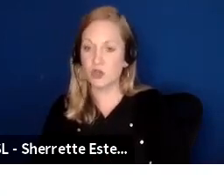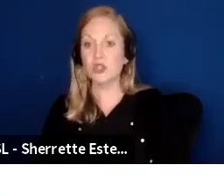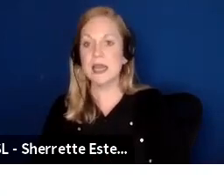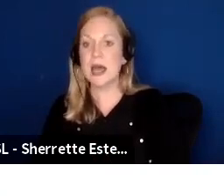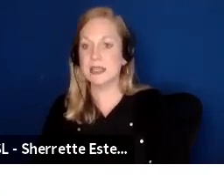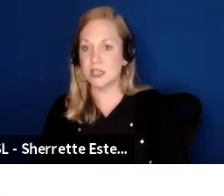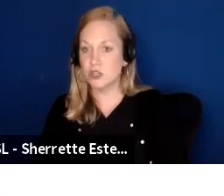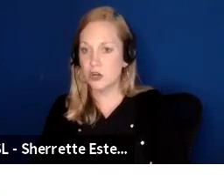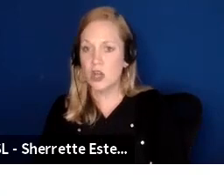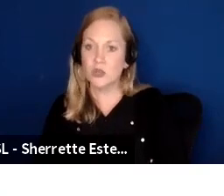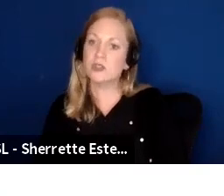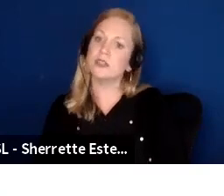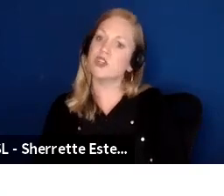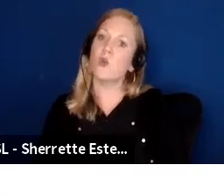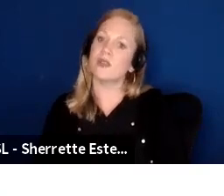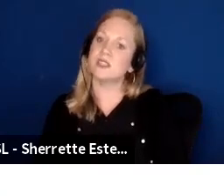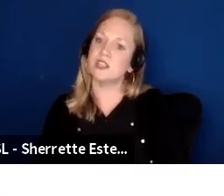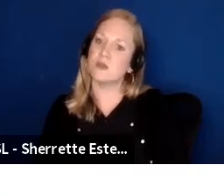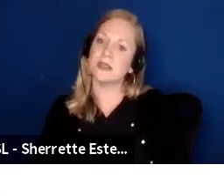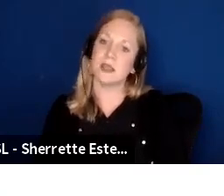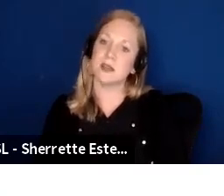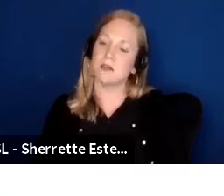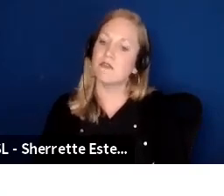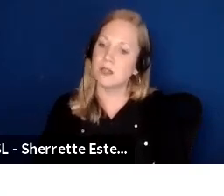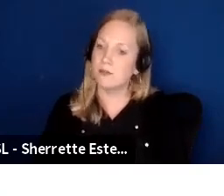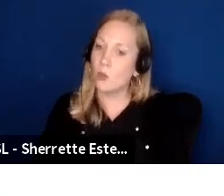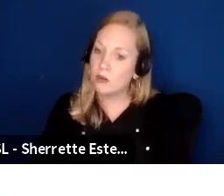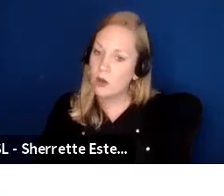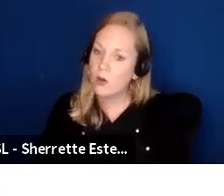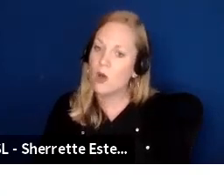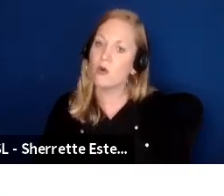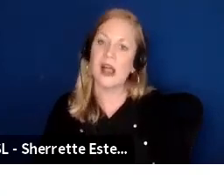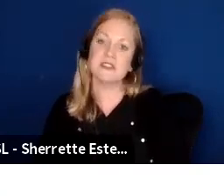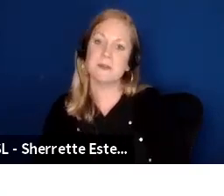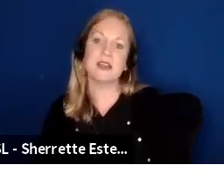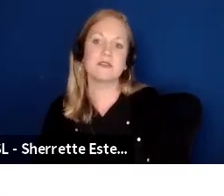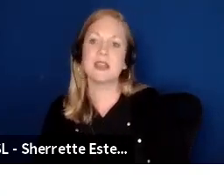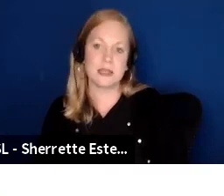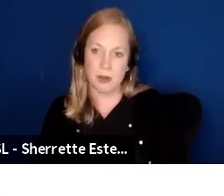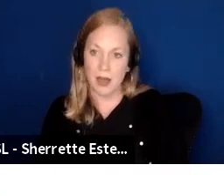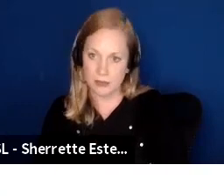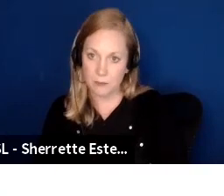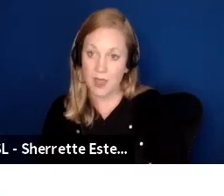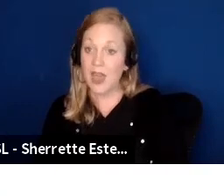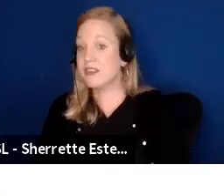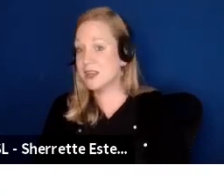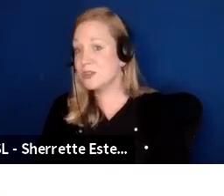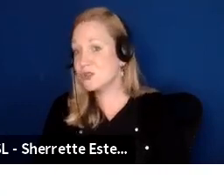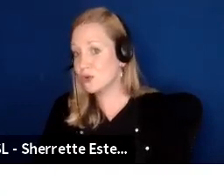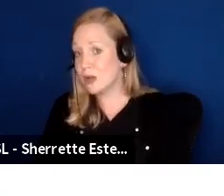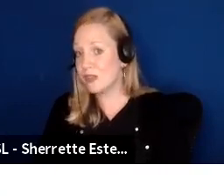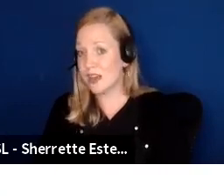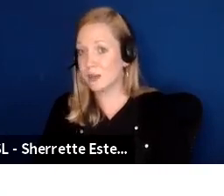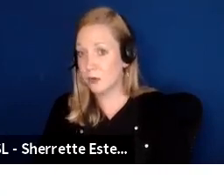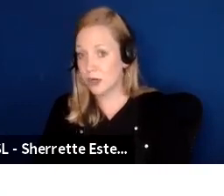classroom, when you're looking at a teacher, you certainly don't want the teacher to be standing in front of a window or have some kind of light behind them. And the same